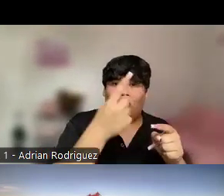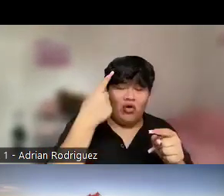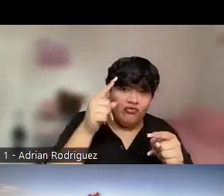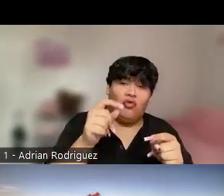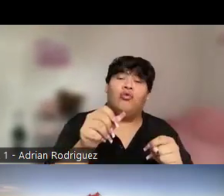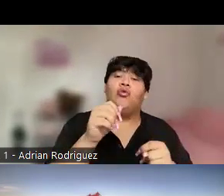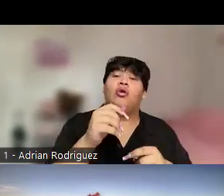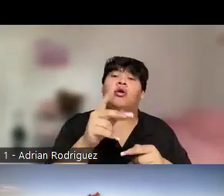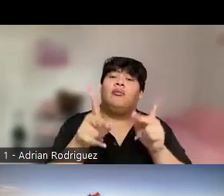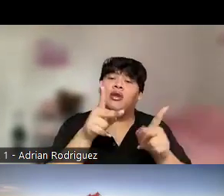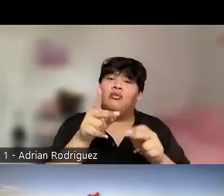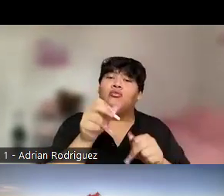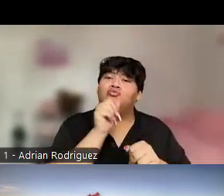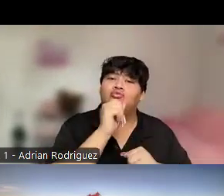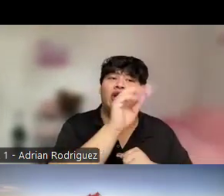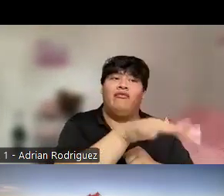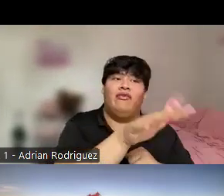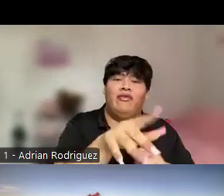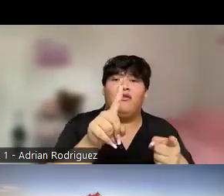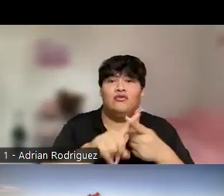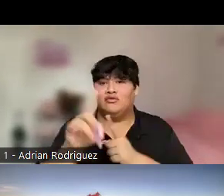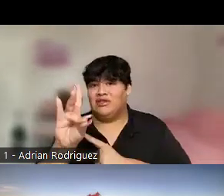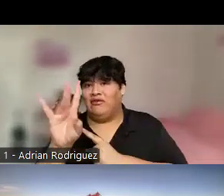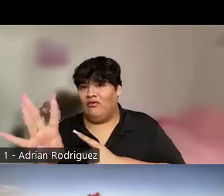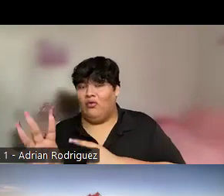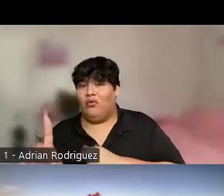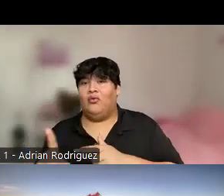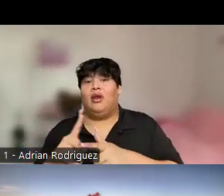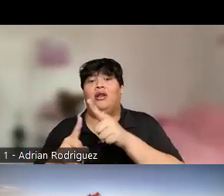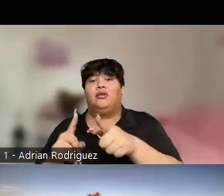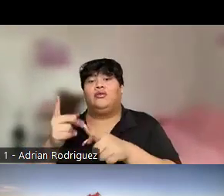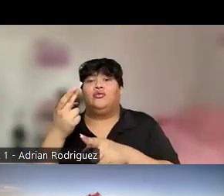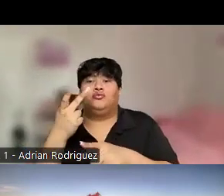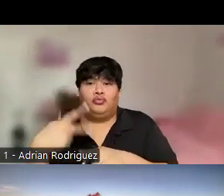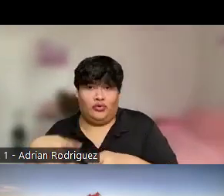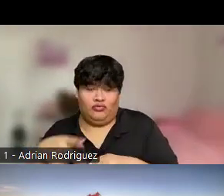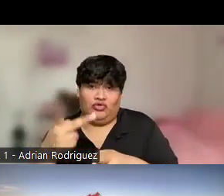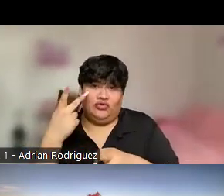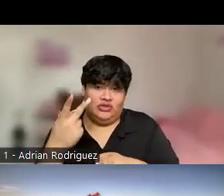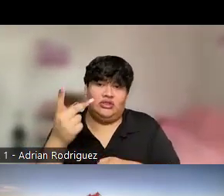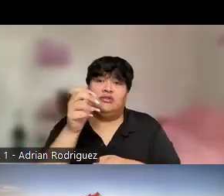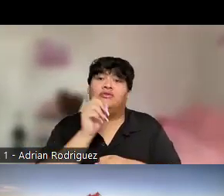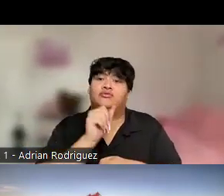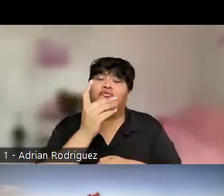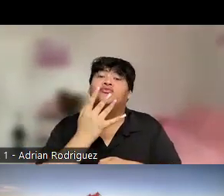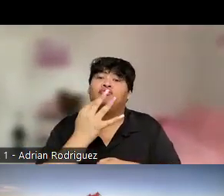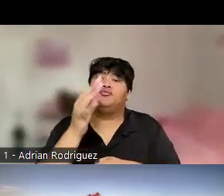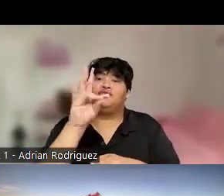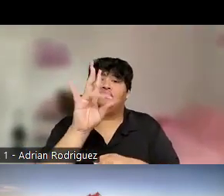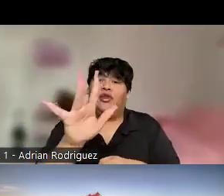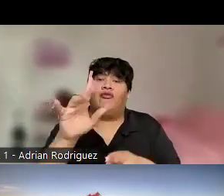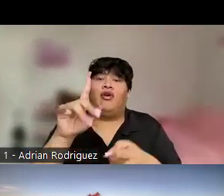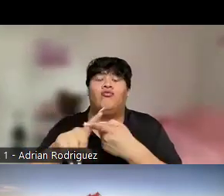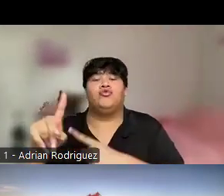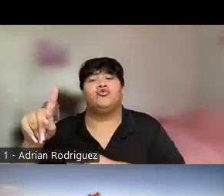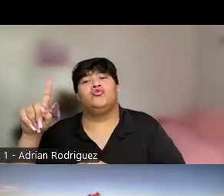the population age 55 to 74. And in the purple columns, we see the population age